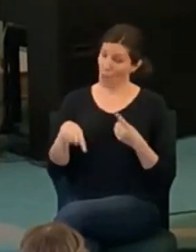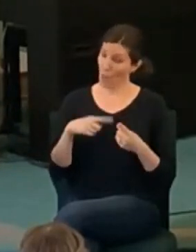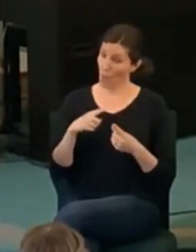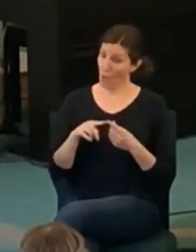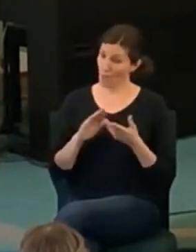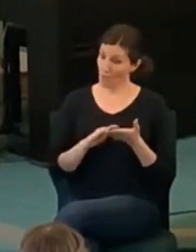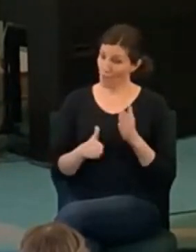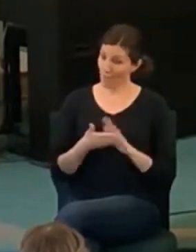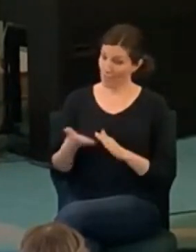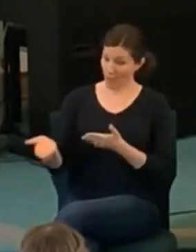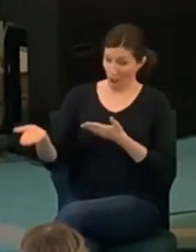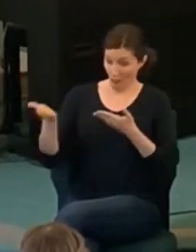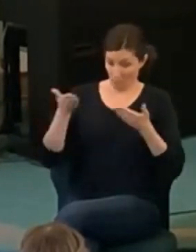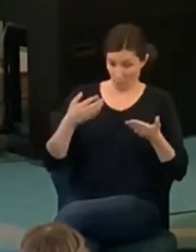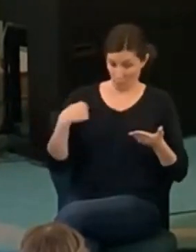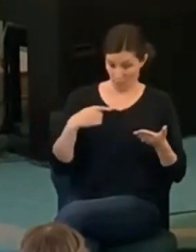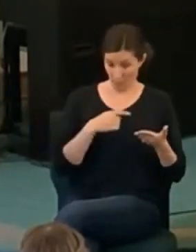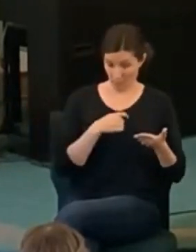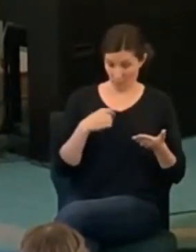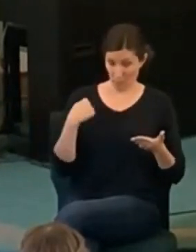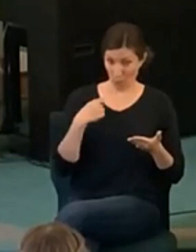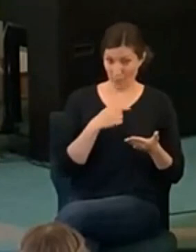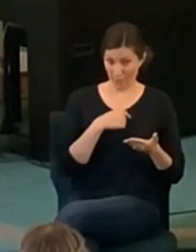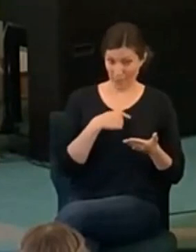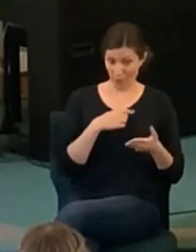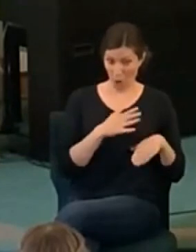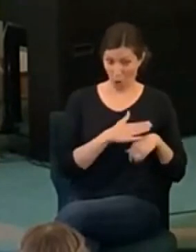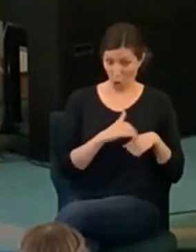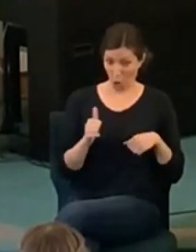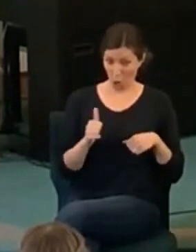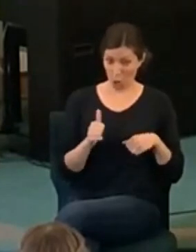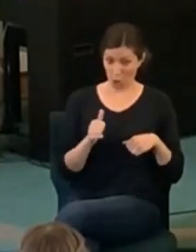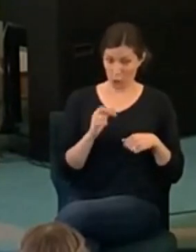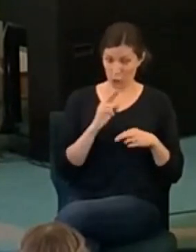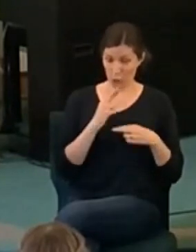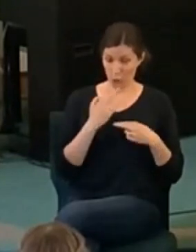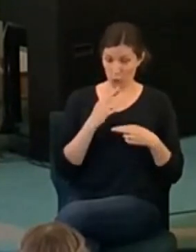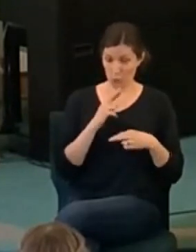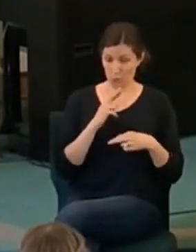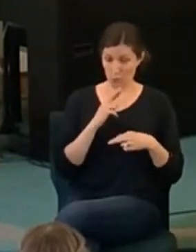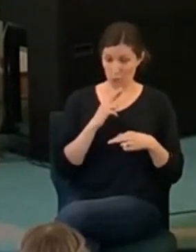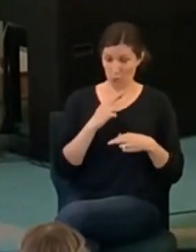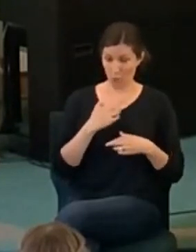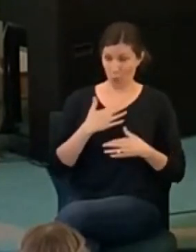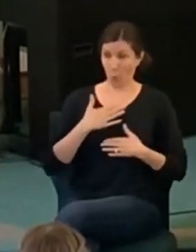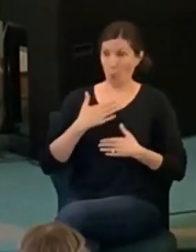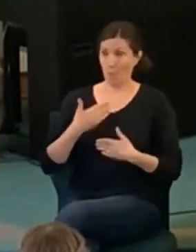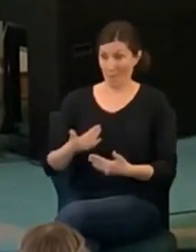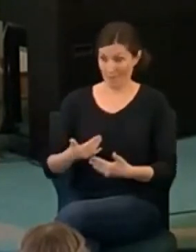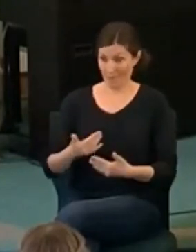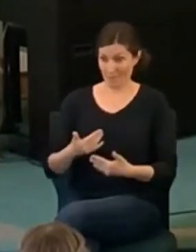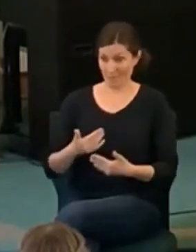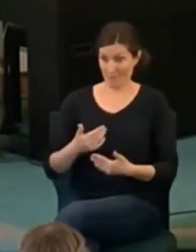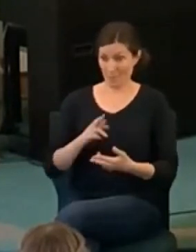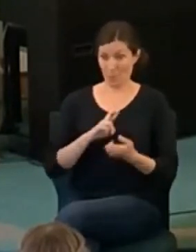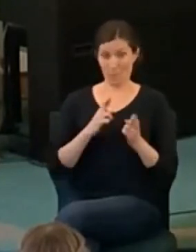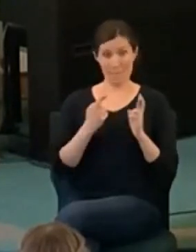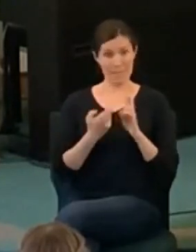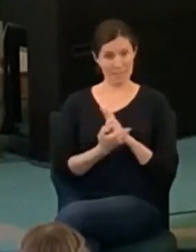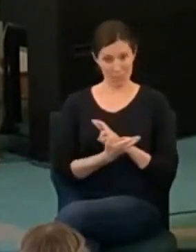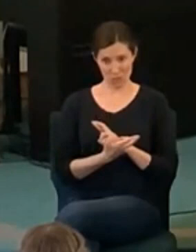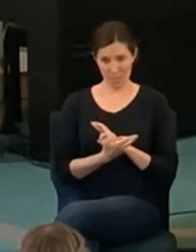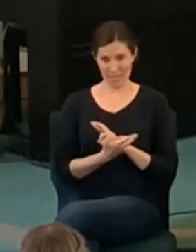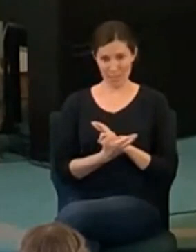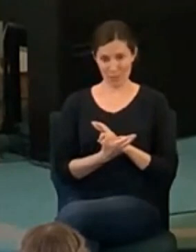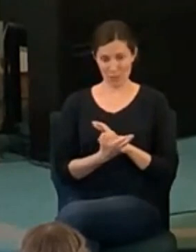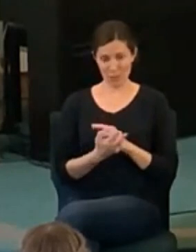be reconciled to God, may honor the author of his salvation by a good and holy life.